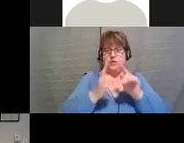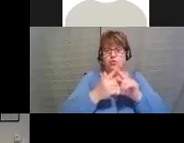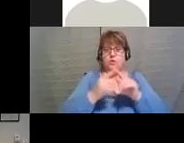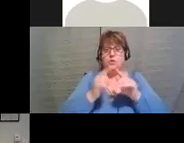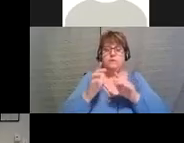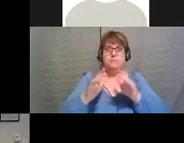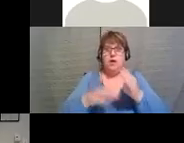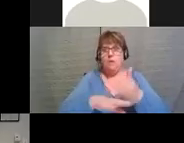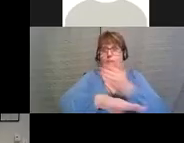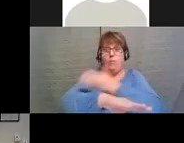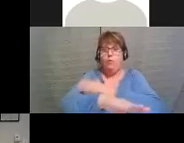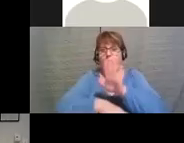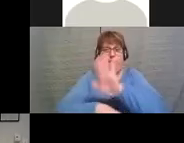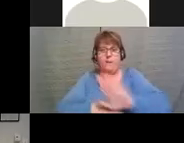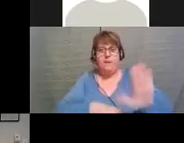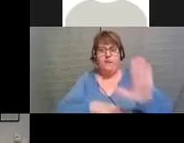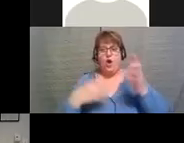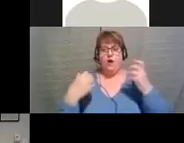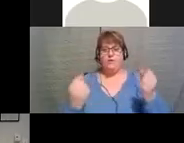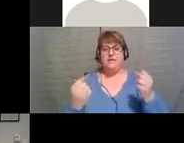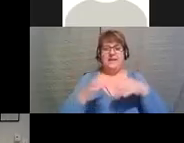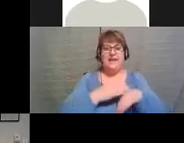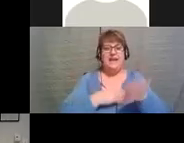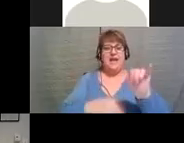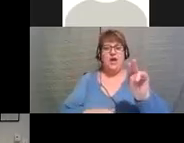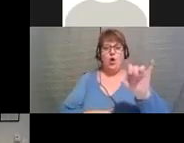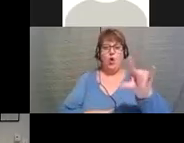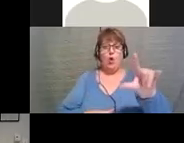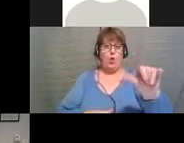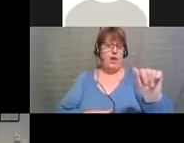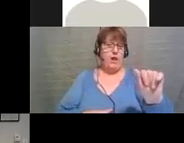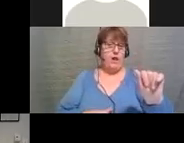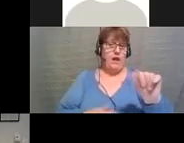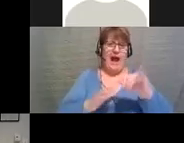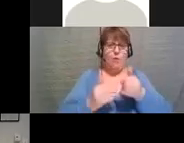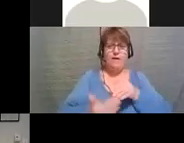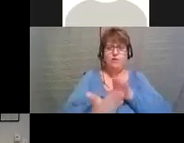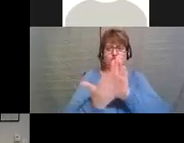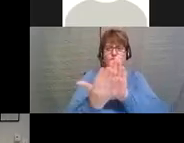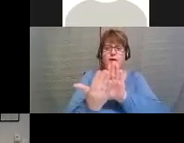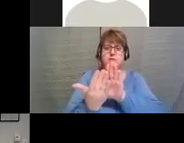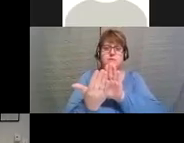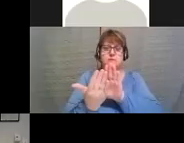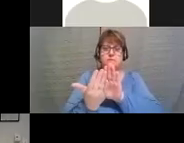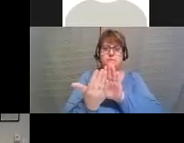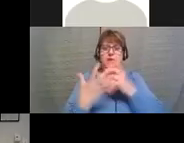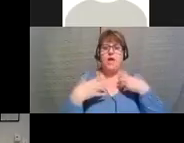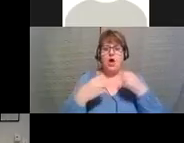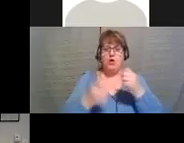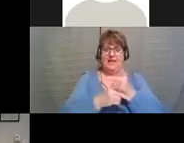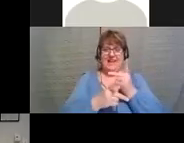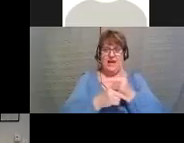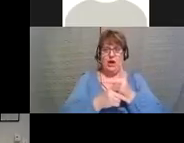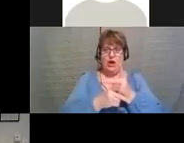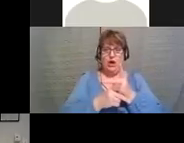status. Now, in Angola, what we have done to address healthcare manpower is